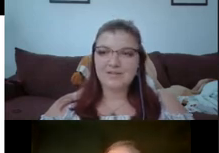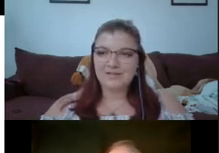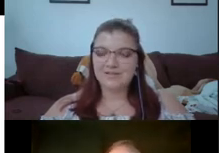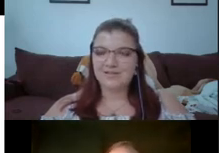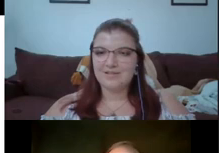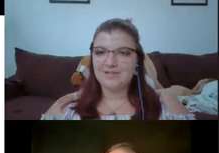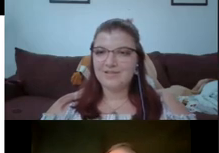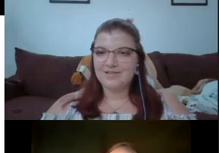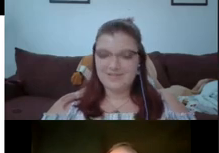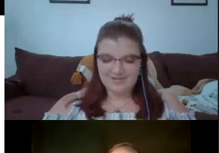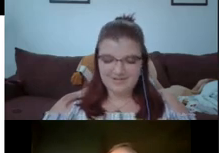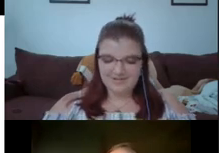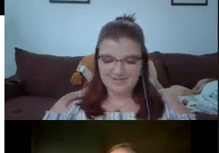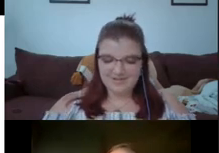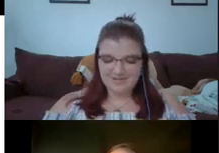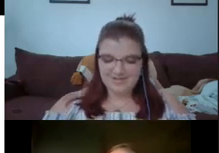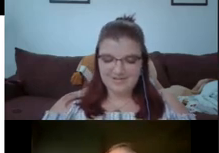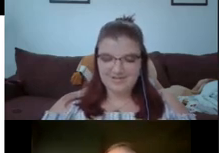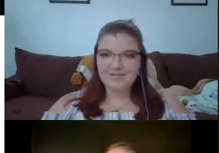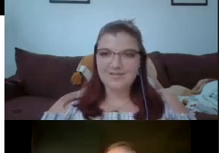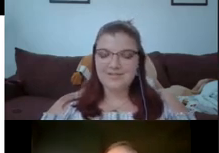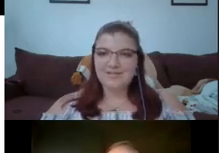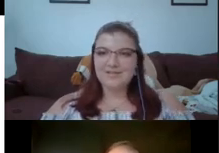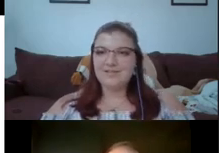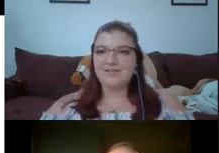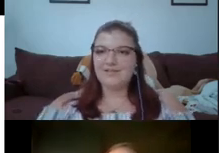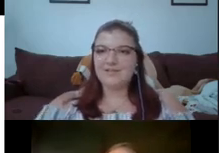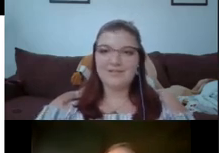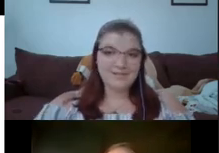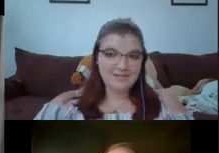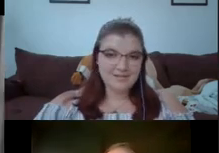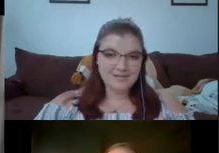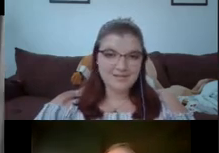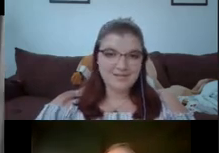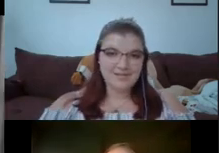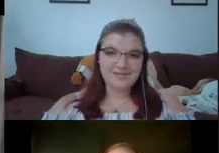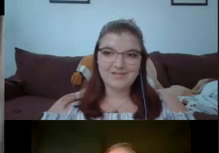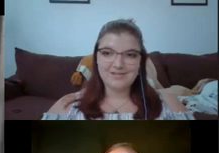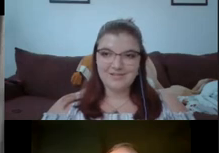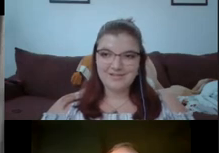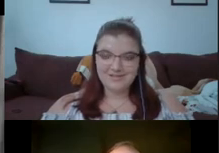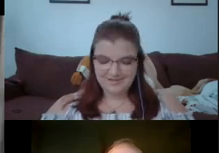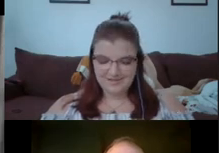down campus. And in April of 1940, after